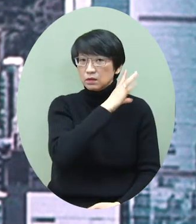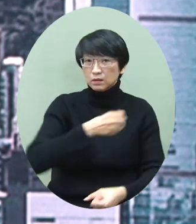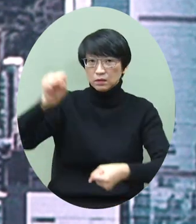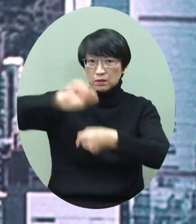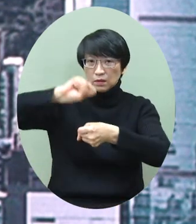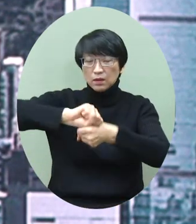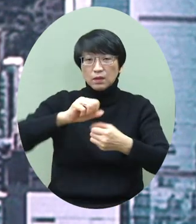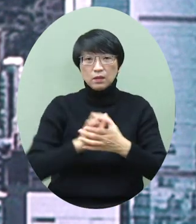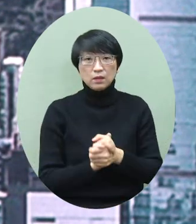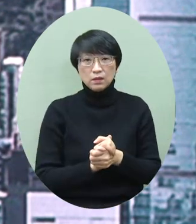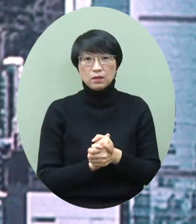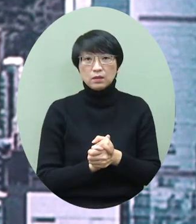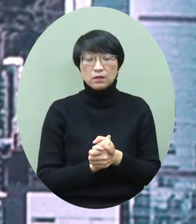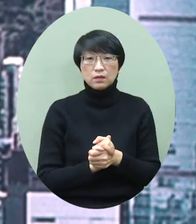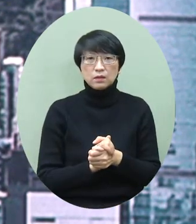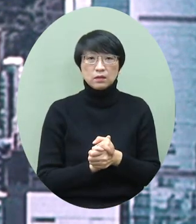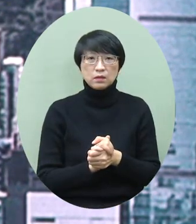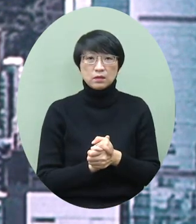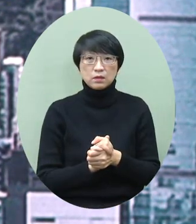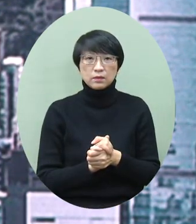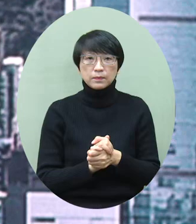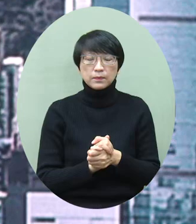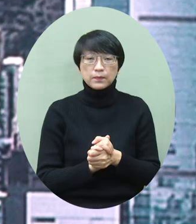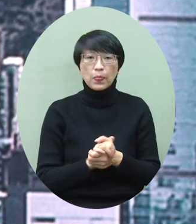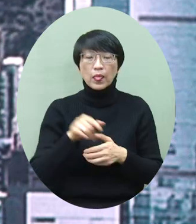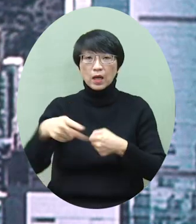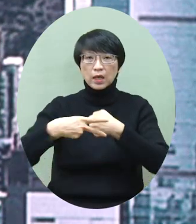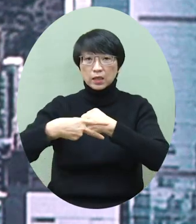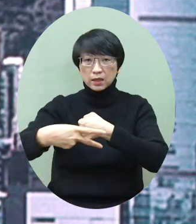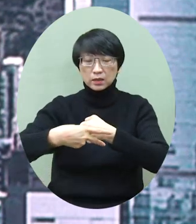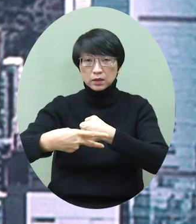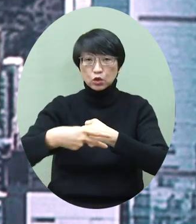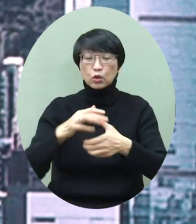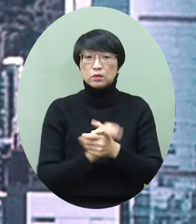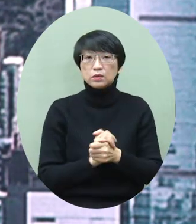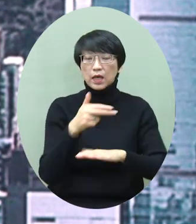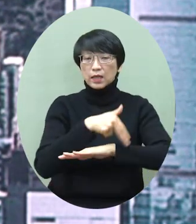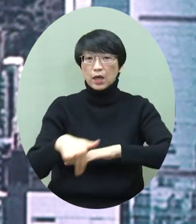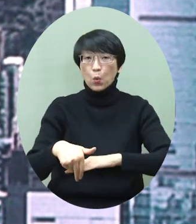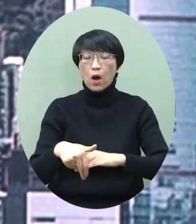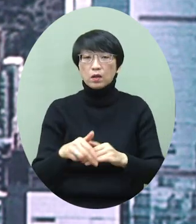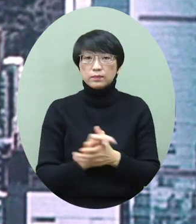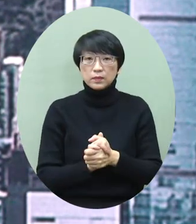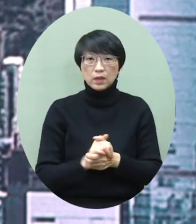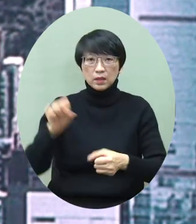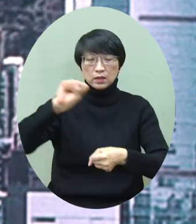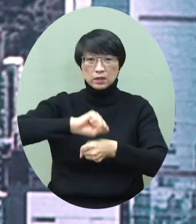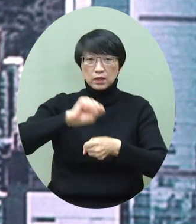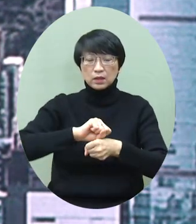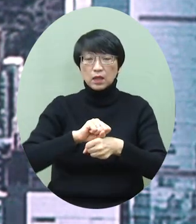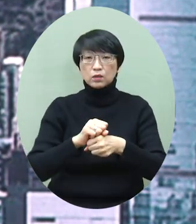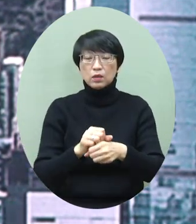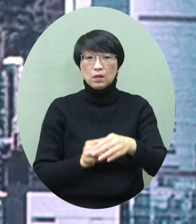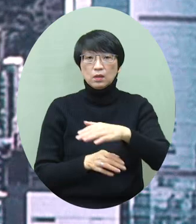basically, in this second round, we have increased the number of hotels that charge